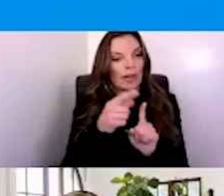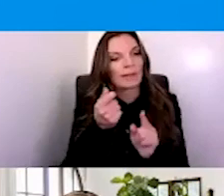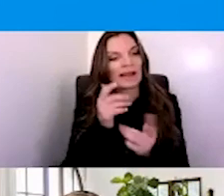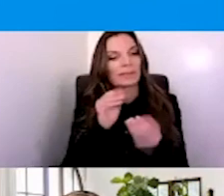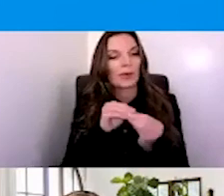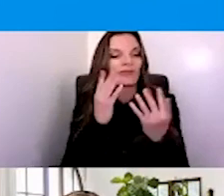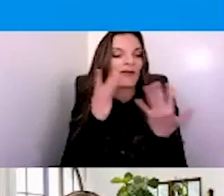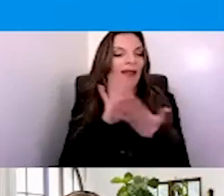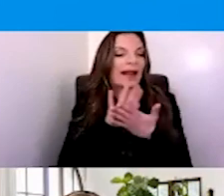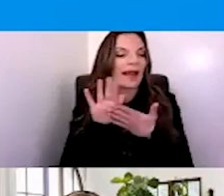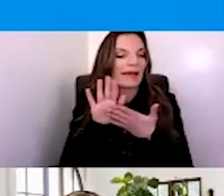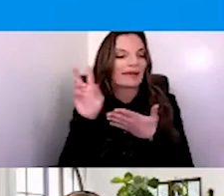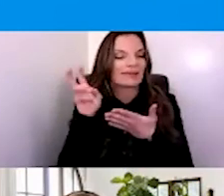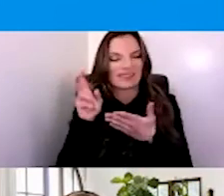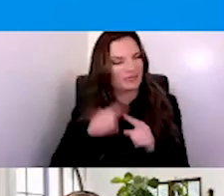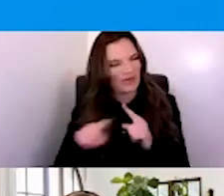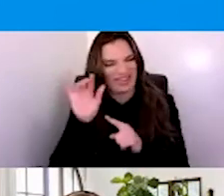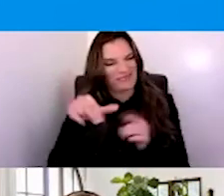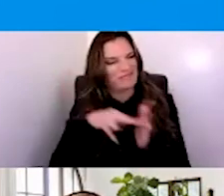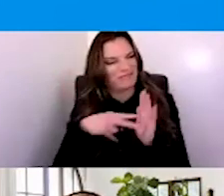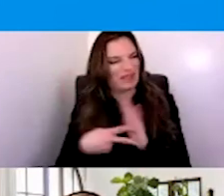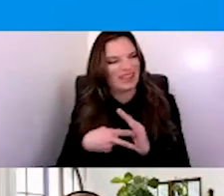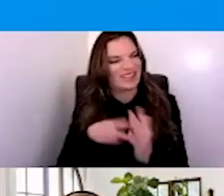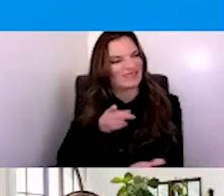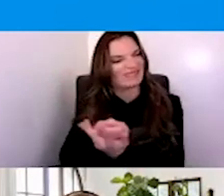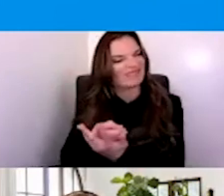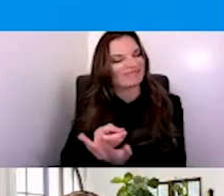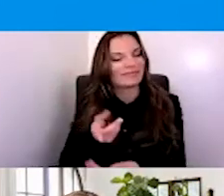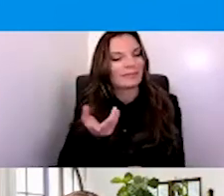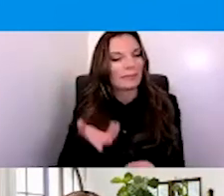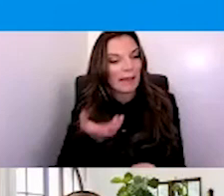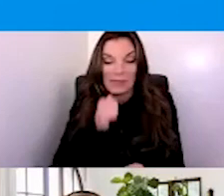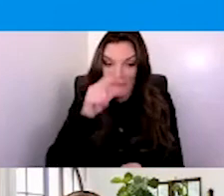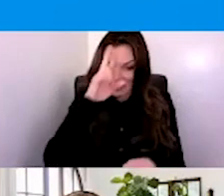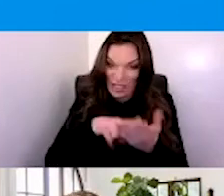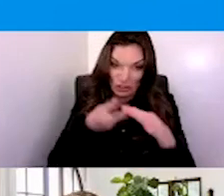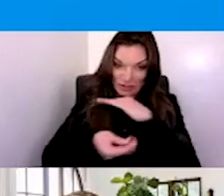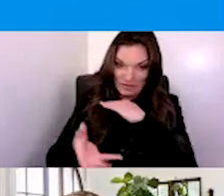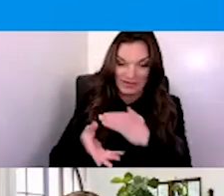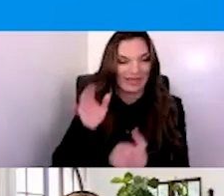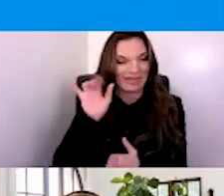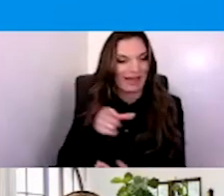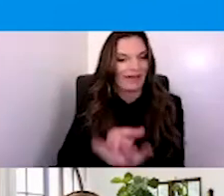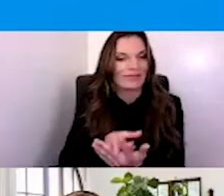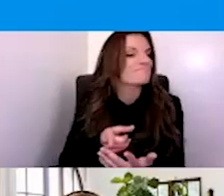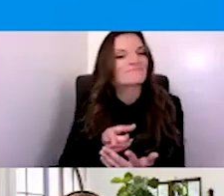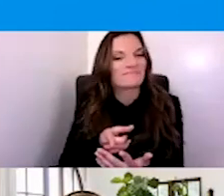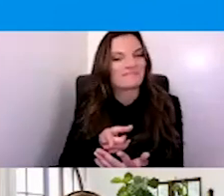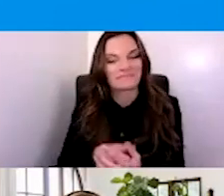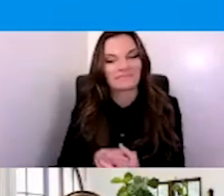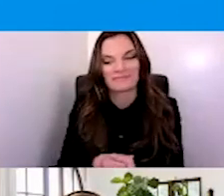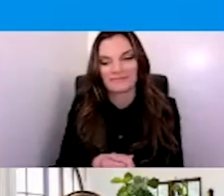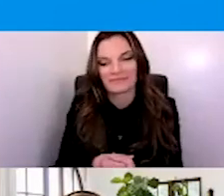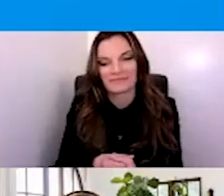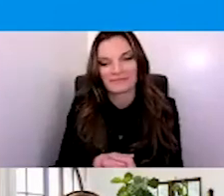saying, but it definitely sends a message that I think is not intended about credibility and about knowing about your audience